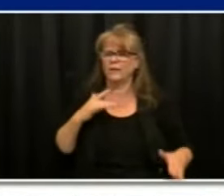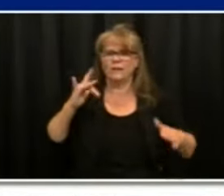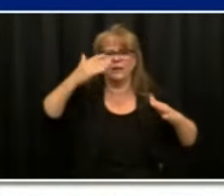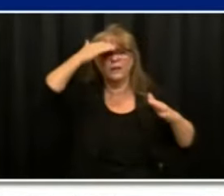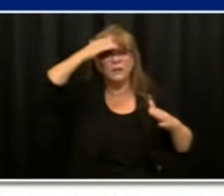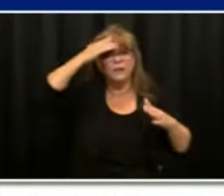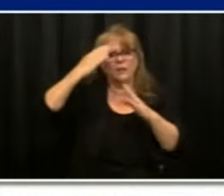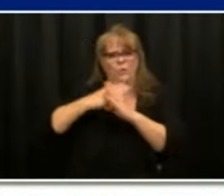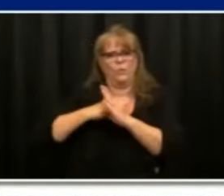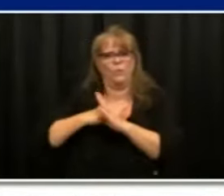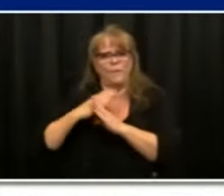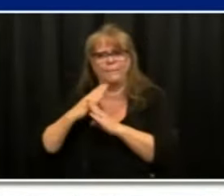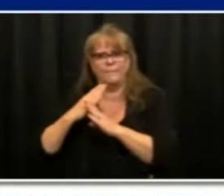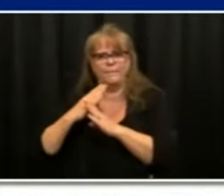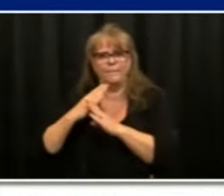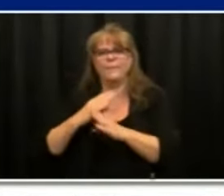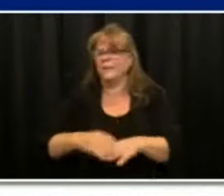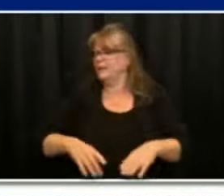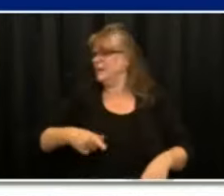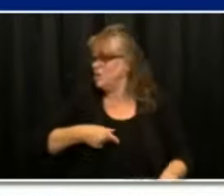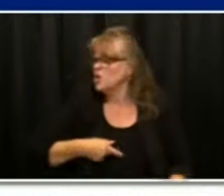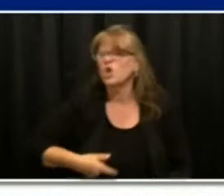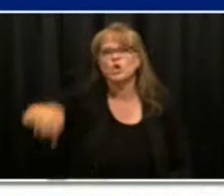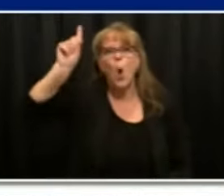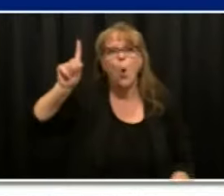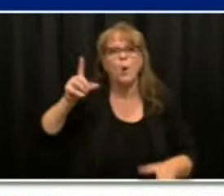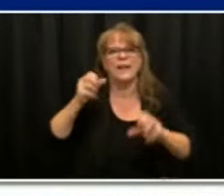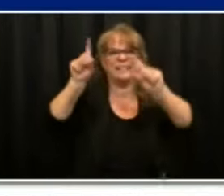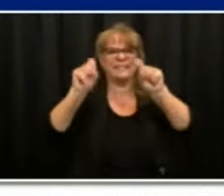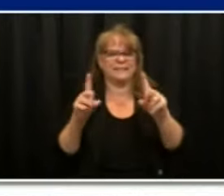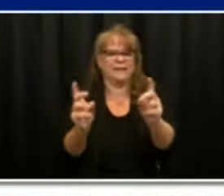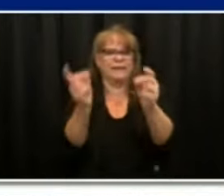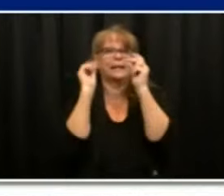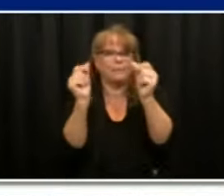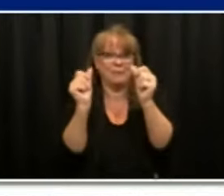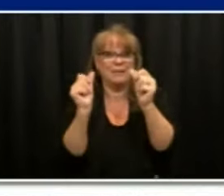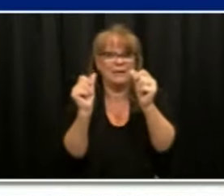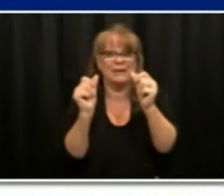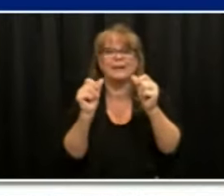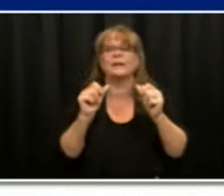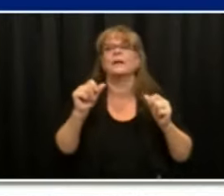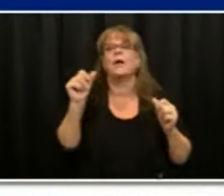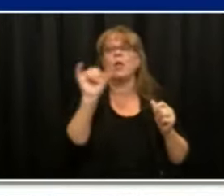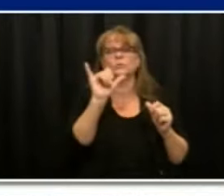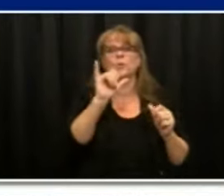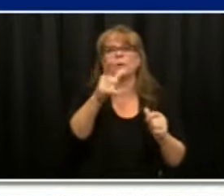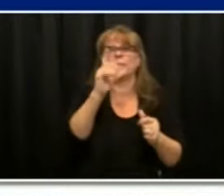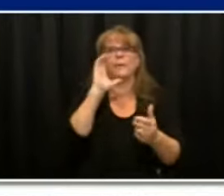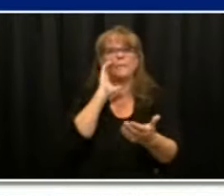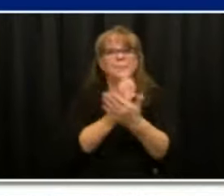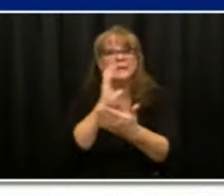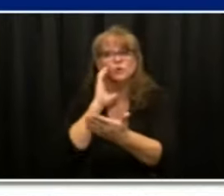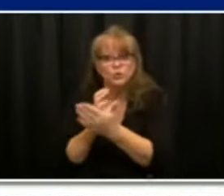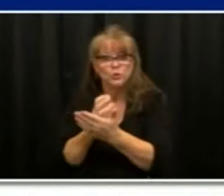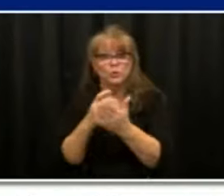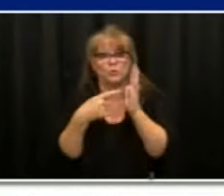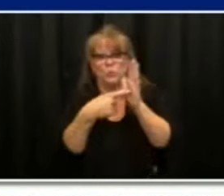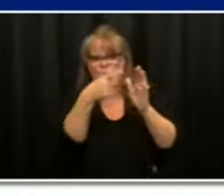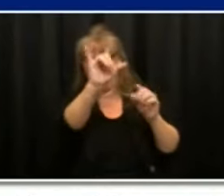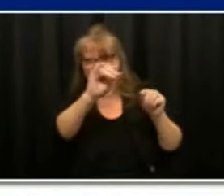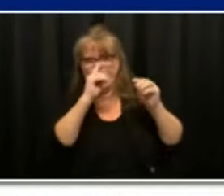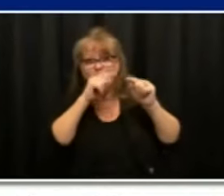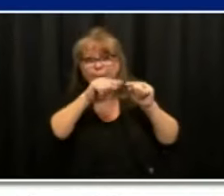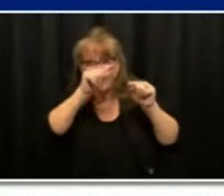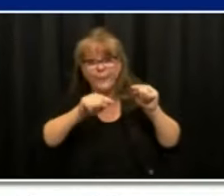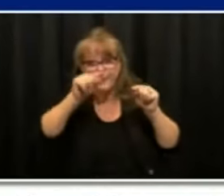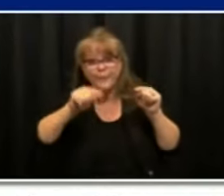you our daily counts of new COVID-19 hospitalizations. Again, you can see the 3 waves of illness. Compared to the last figure with